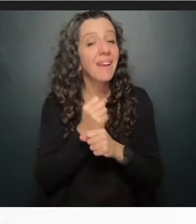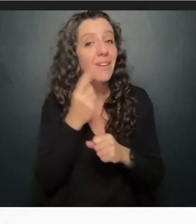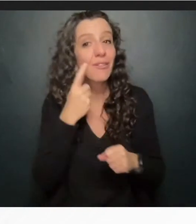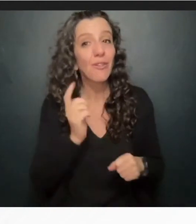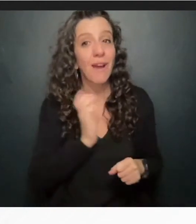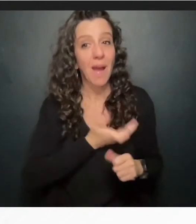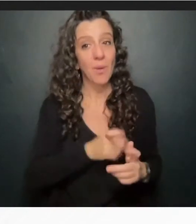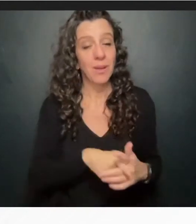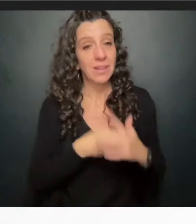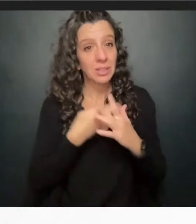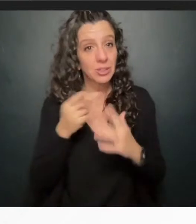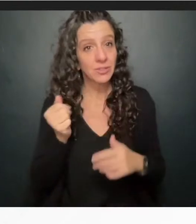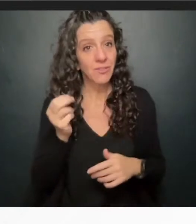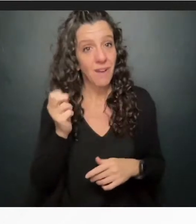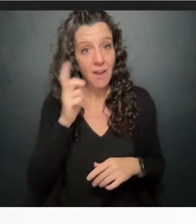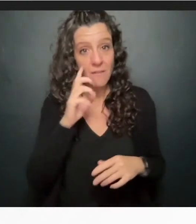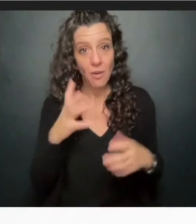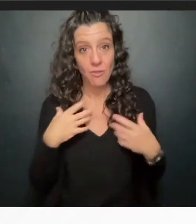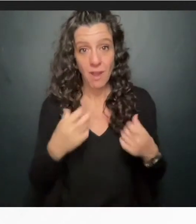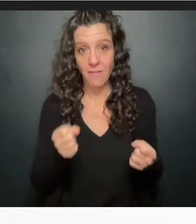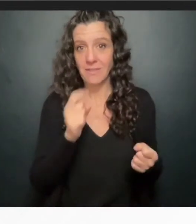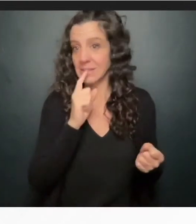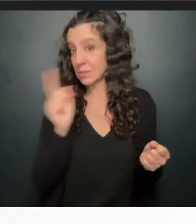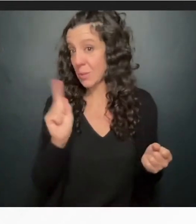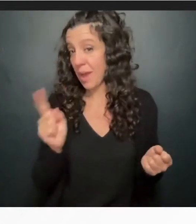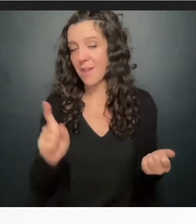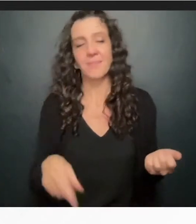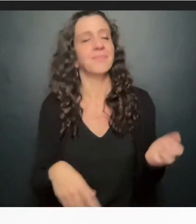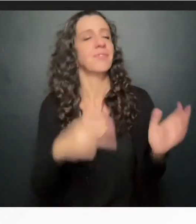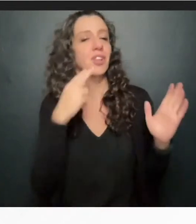initial phases of recovery can be found by visiting